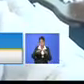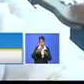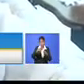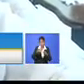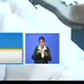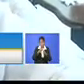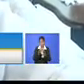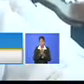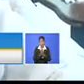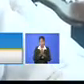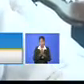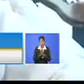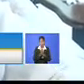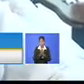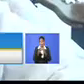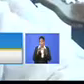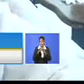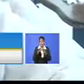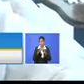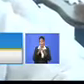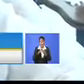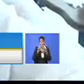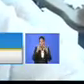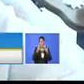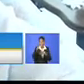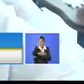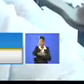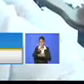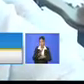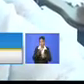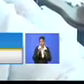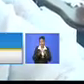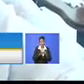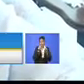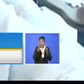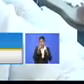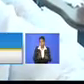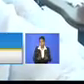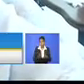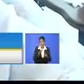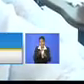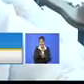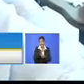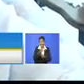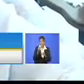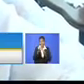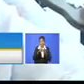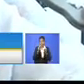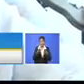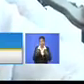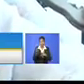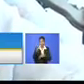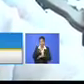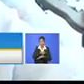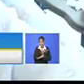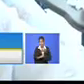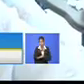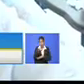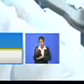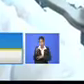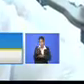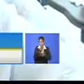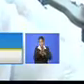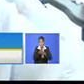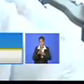You know, they remember me. So I thank God for everyone and everyone today. You all must take